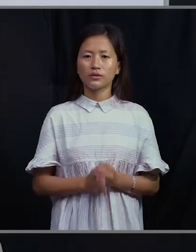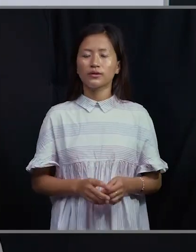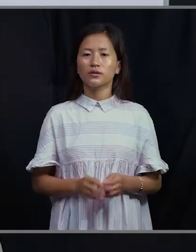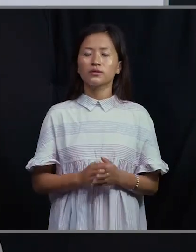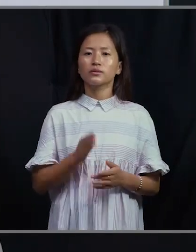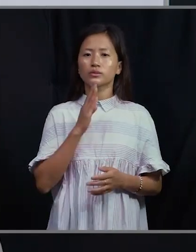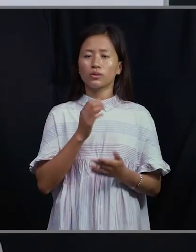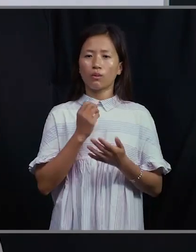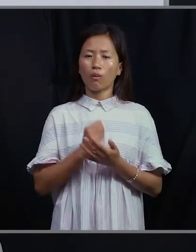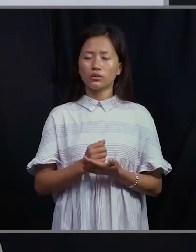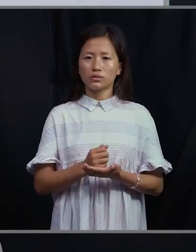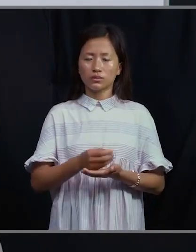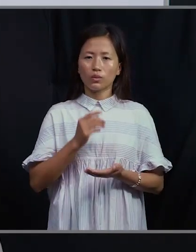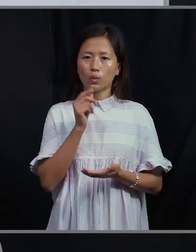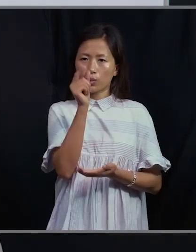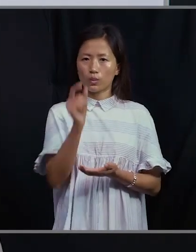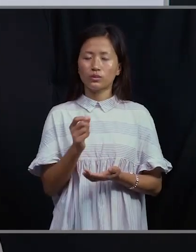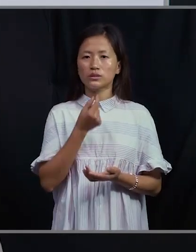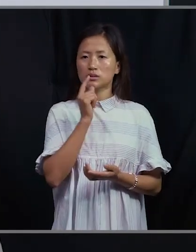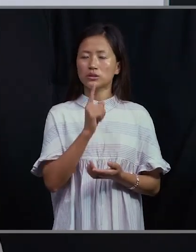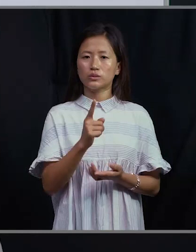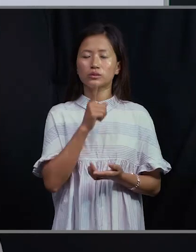of God, right? So those are the reasons why it